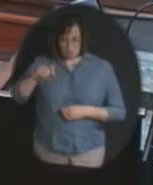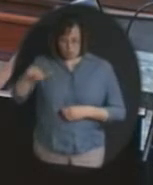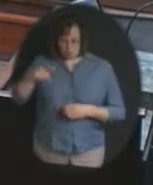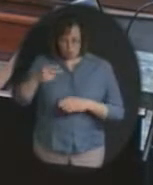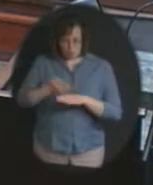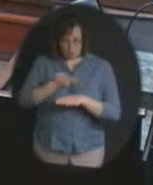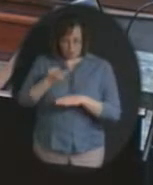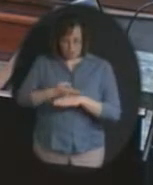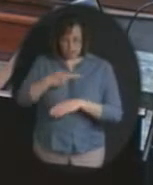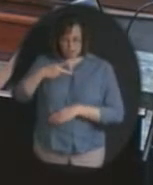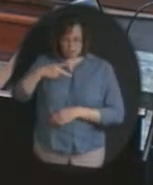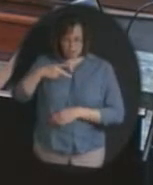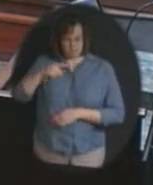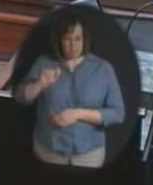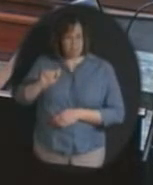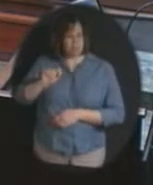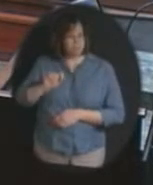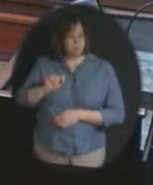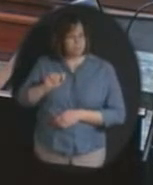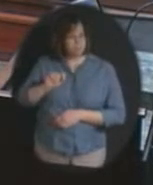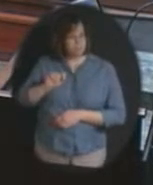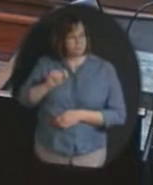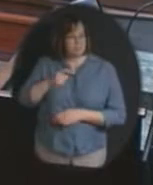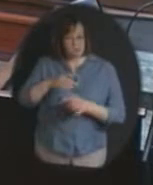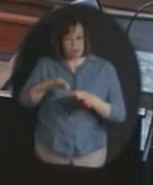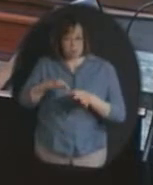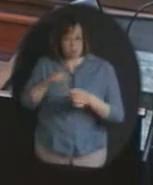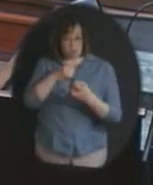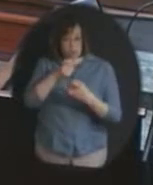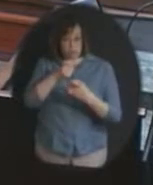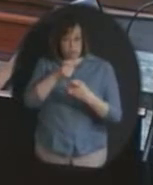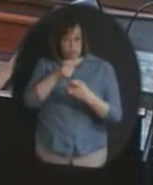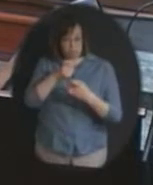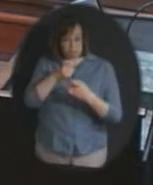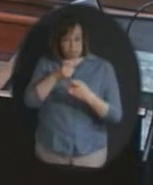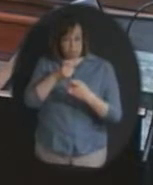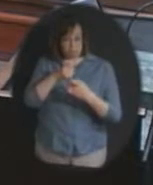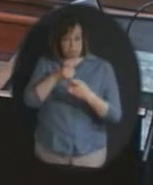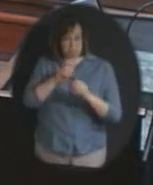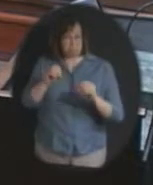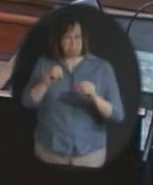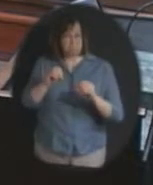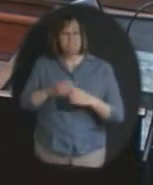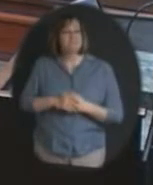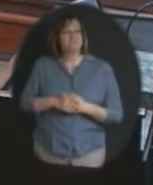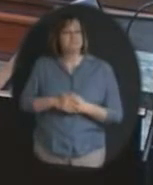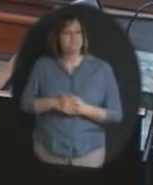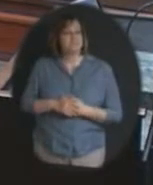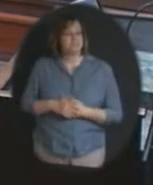at Pioneer Trail. Comments or questions? Then a motion?